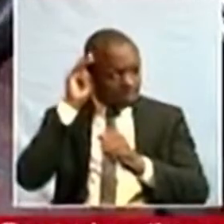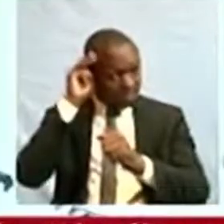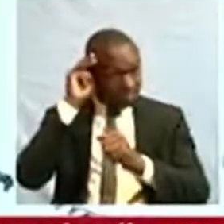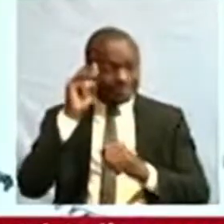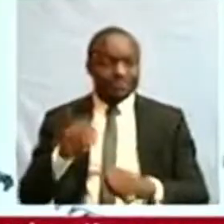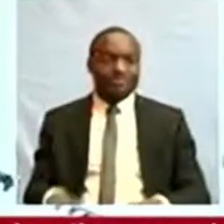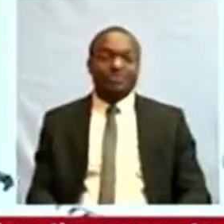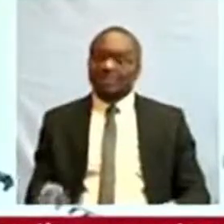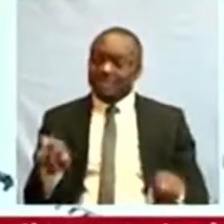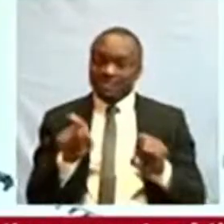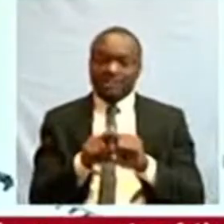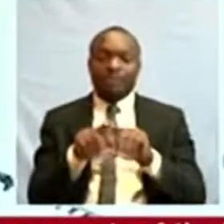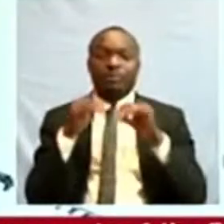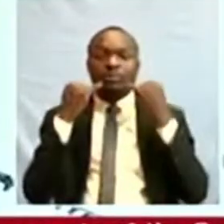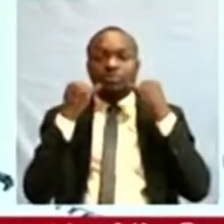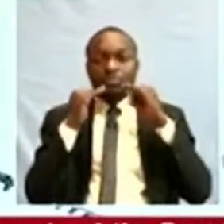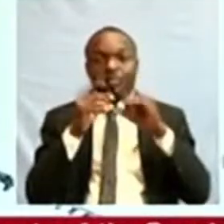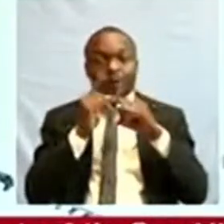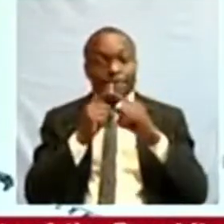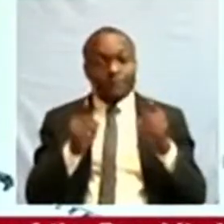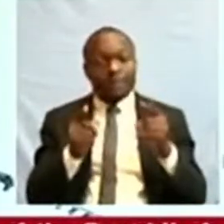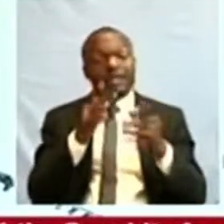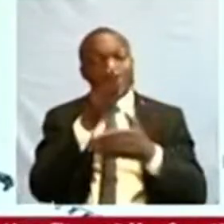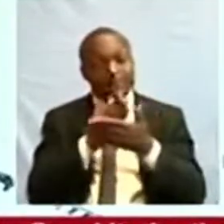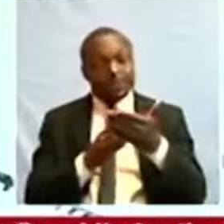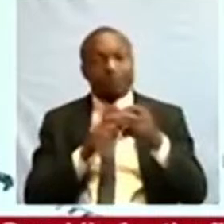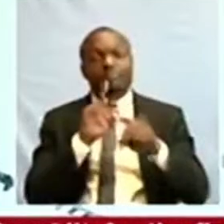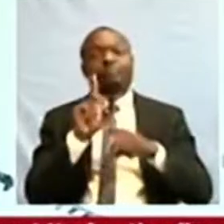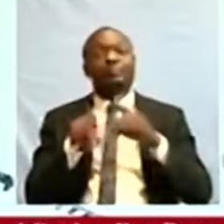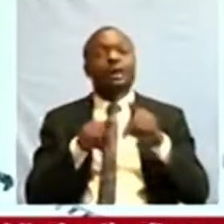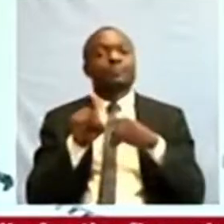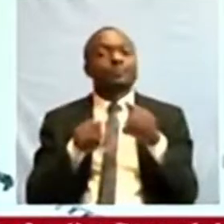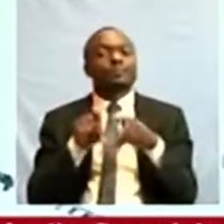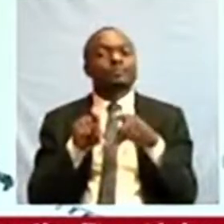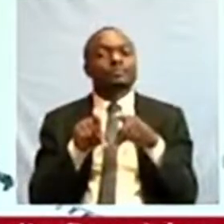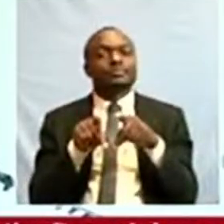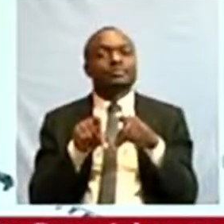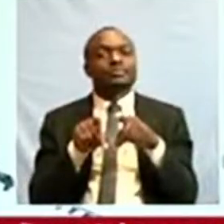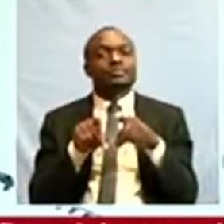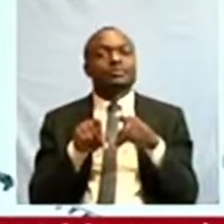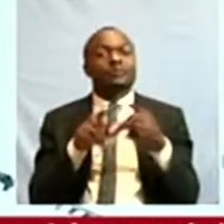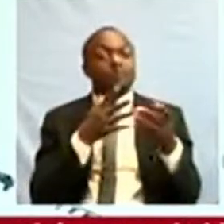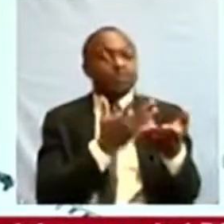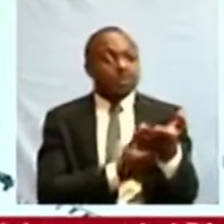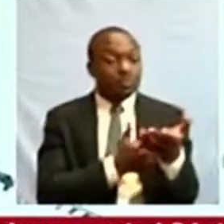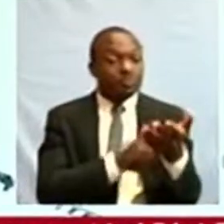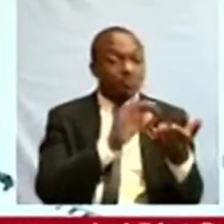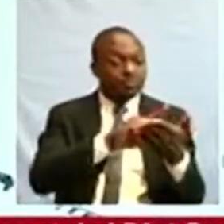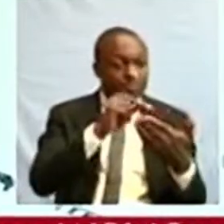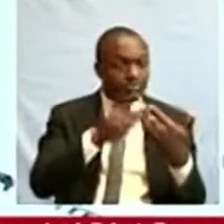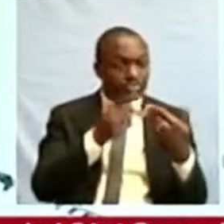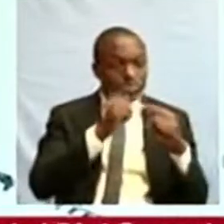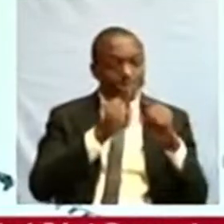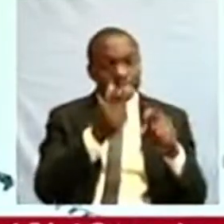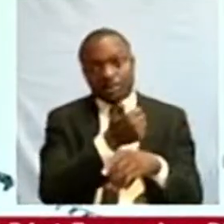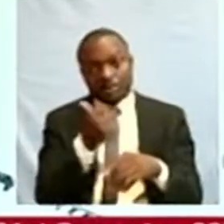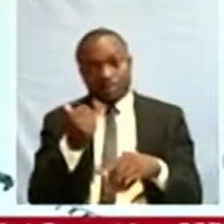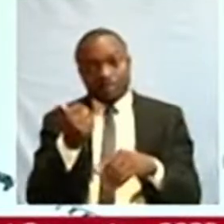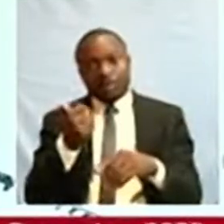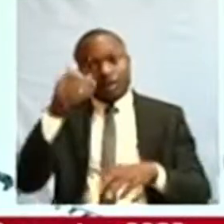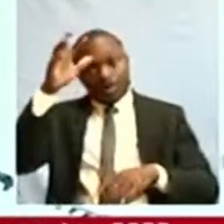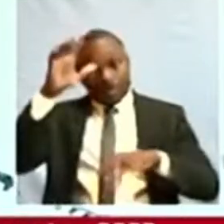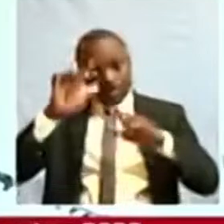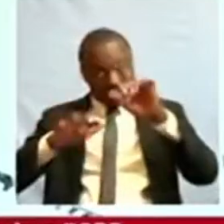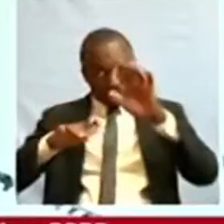actually the same database, except that some people are actually on the wetland program while others are on the